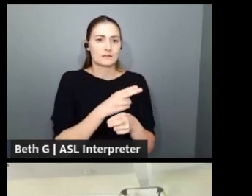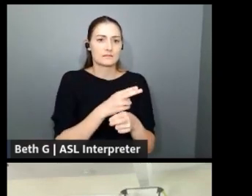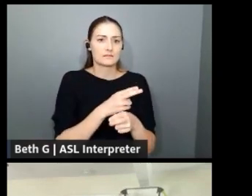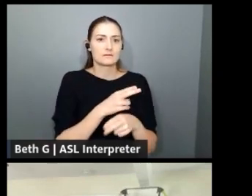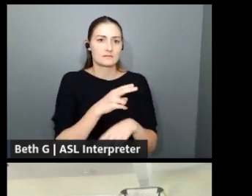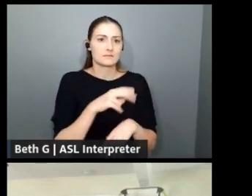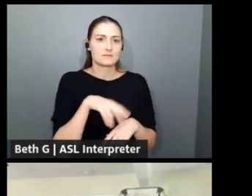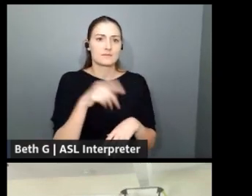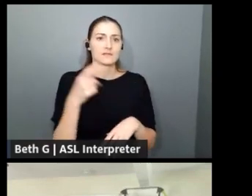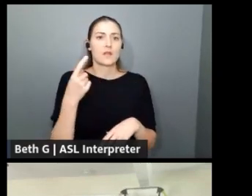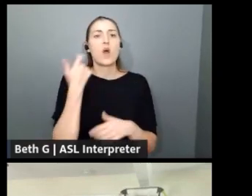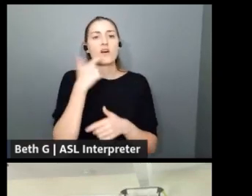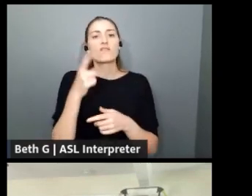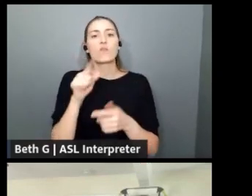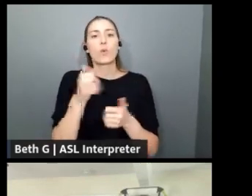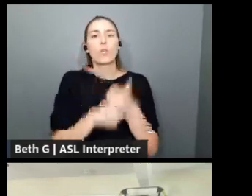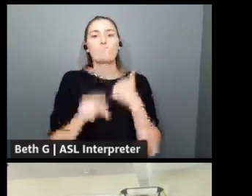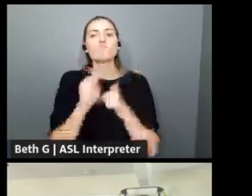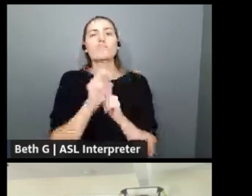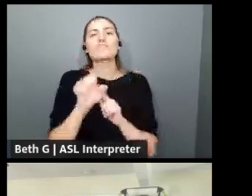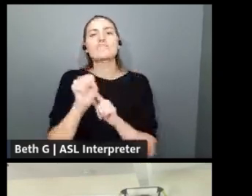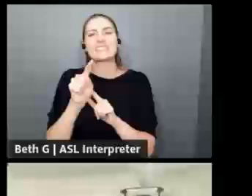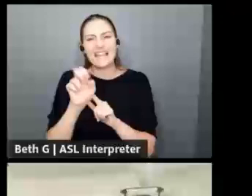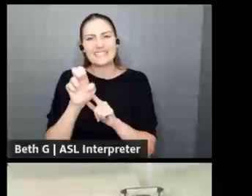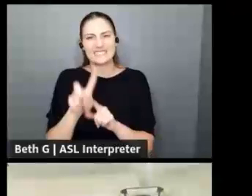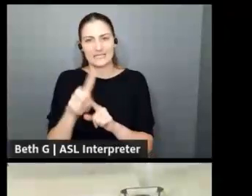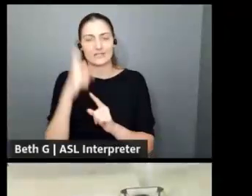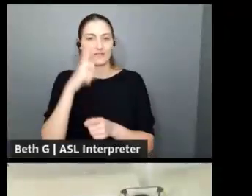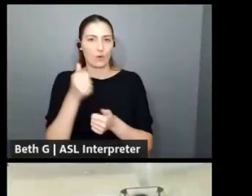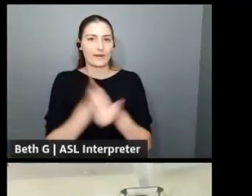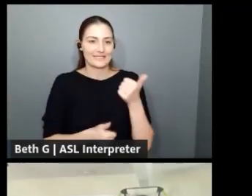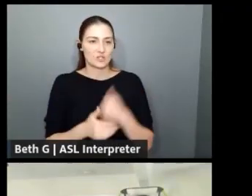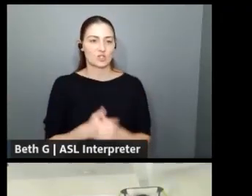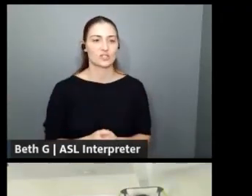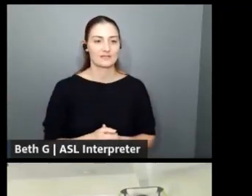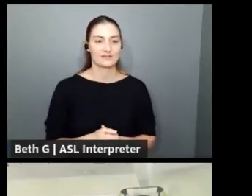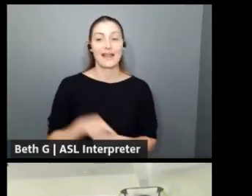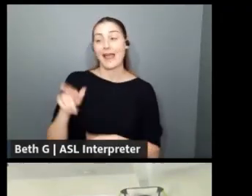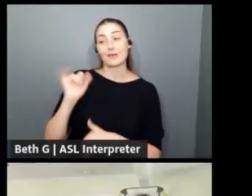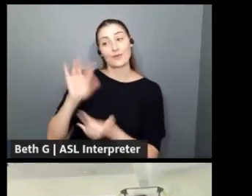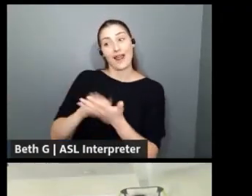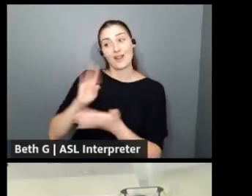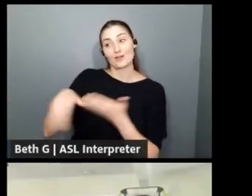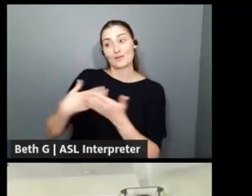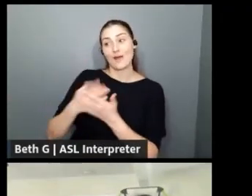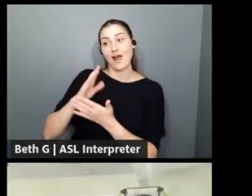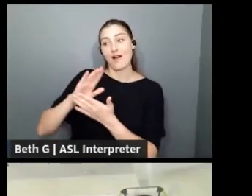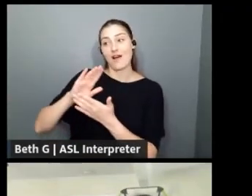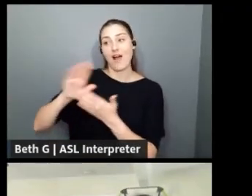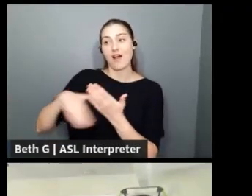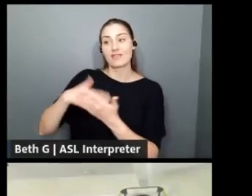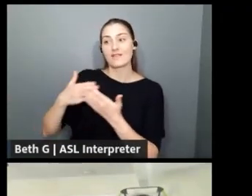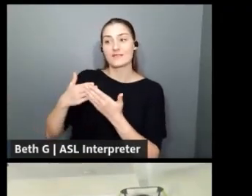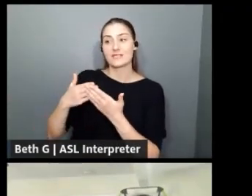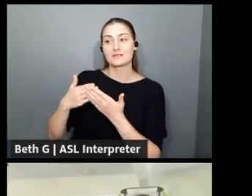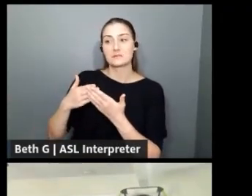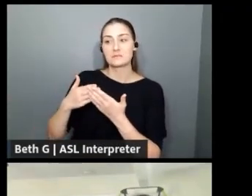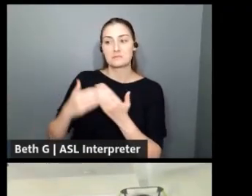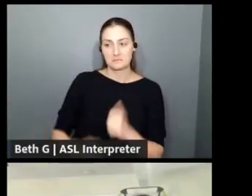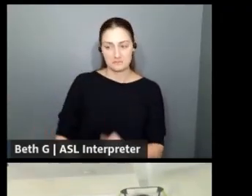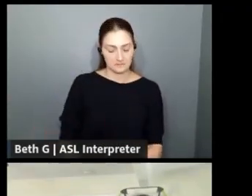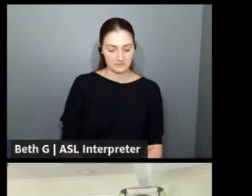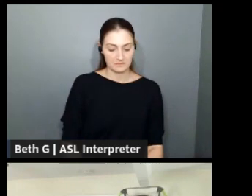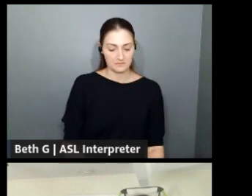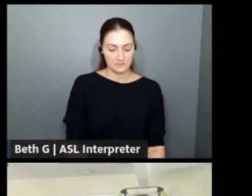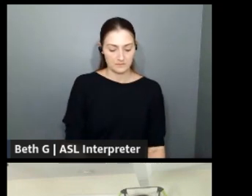So good. And Jillian, like you can learn about all of this in the AWS blog that is published by one of our like developer